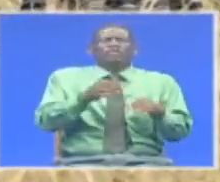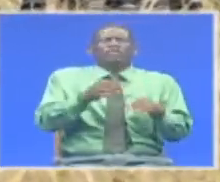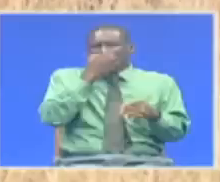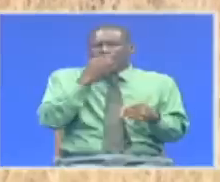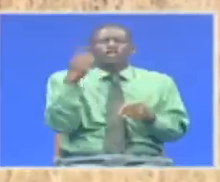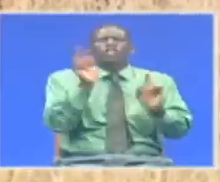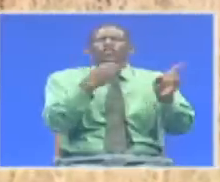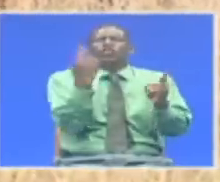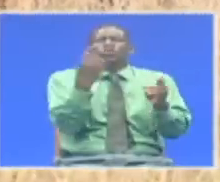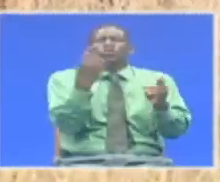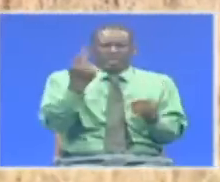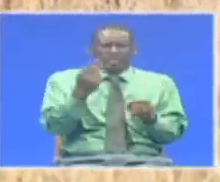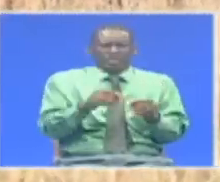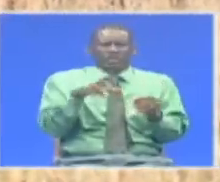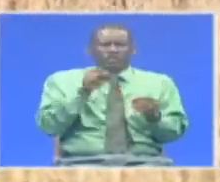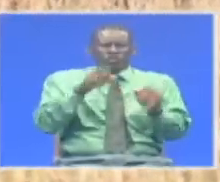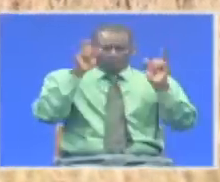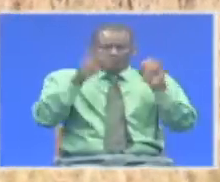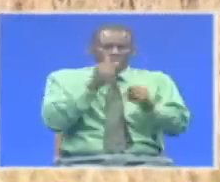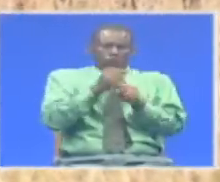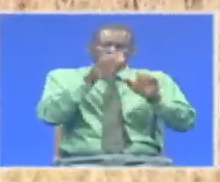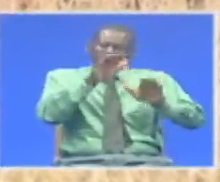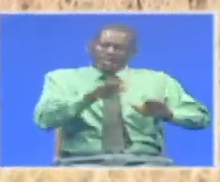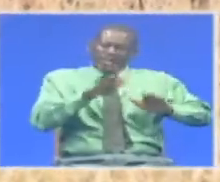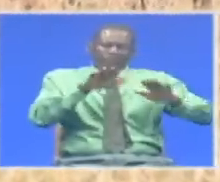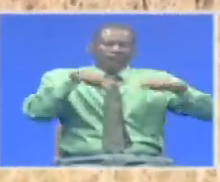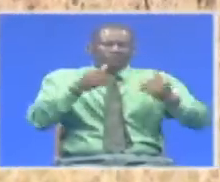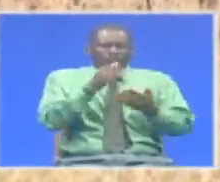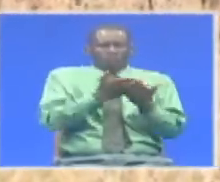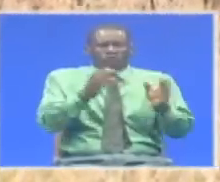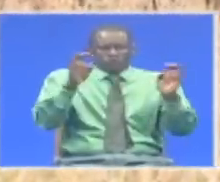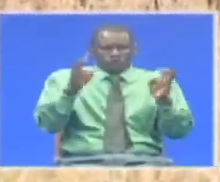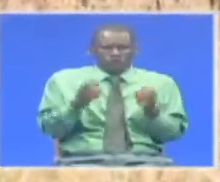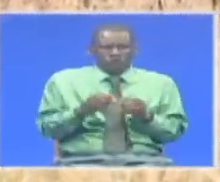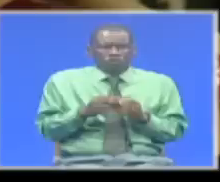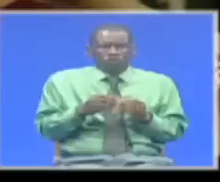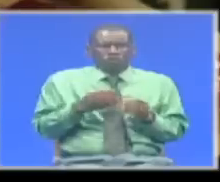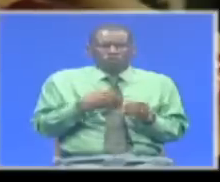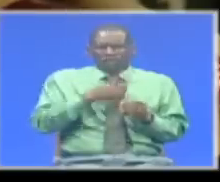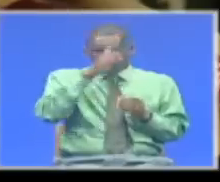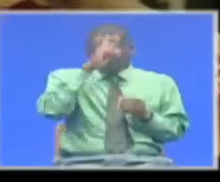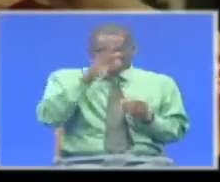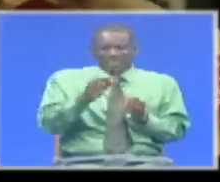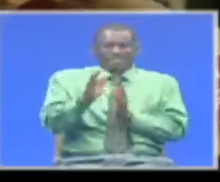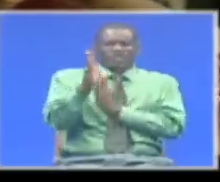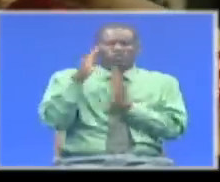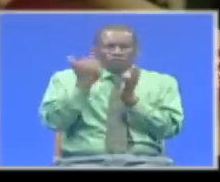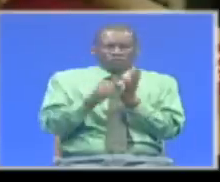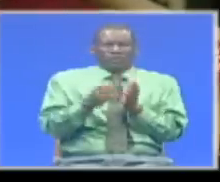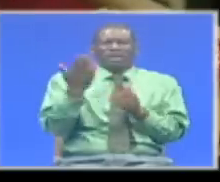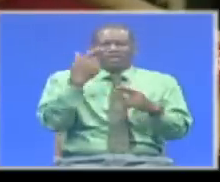Kenya. Yeah? So we have to be very careful about some of these issues. They've got serious security implications. Last